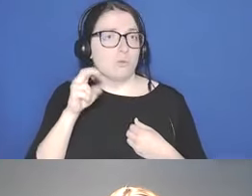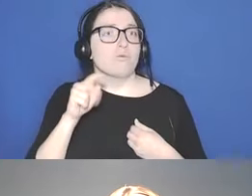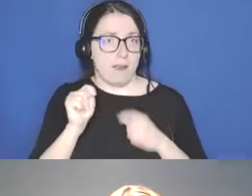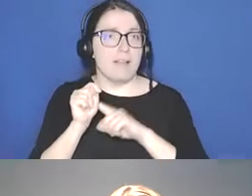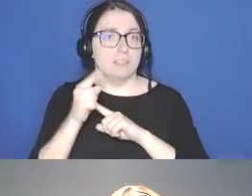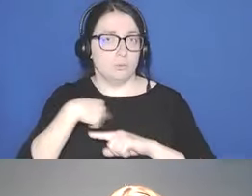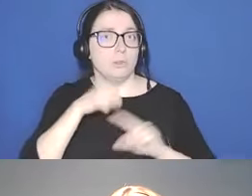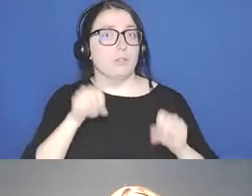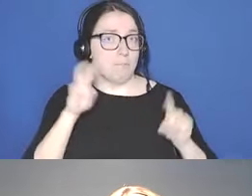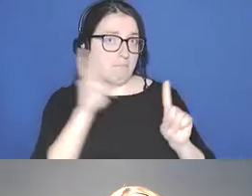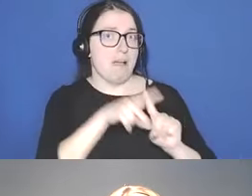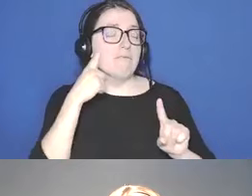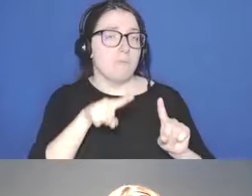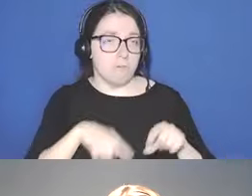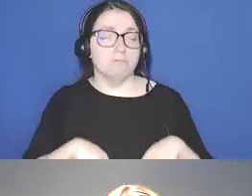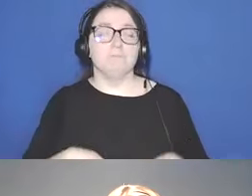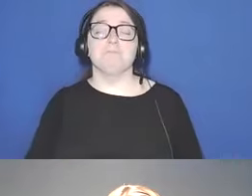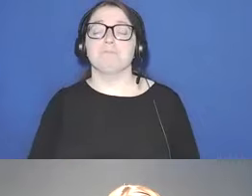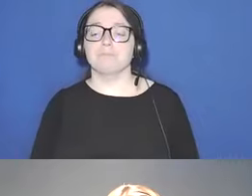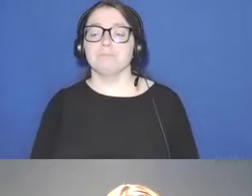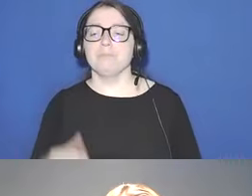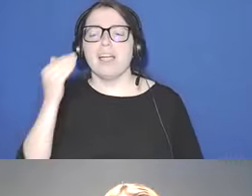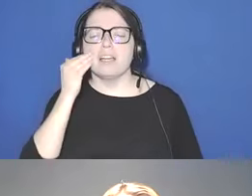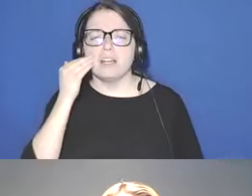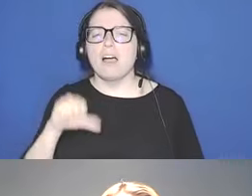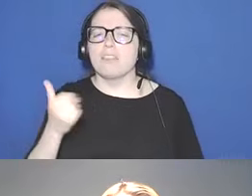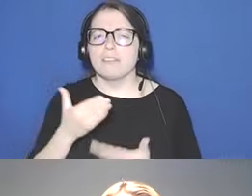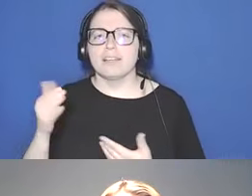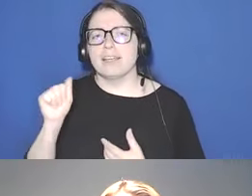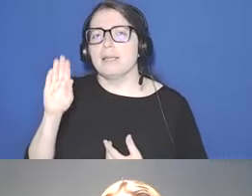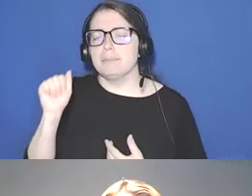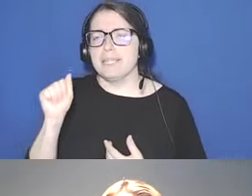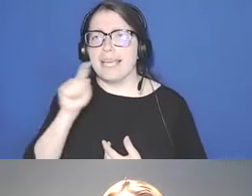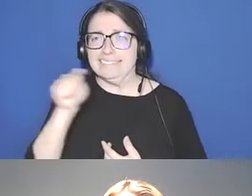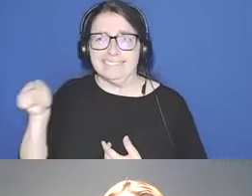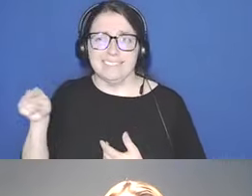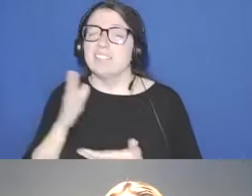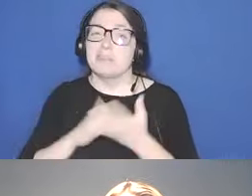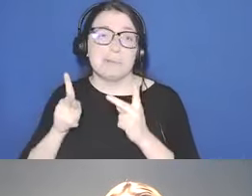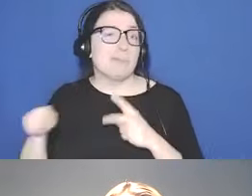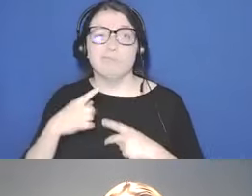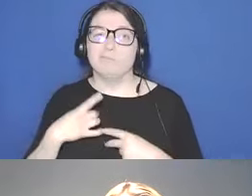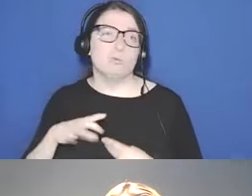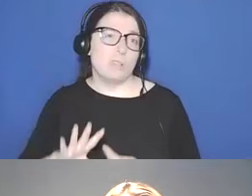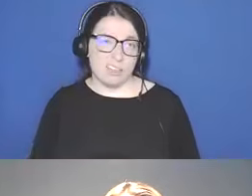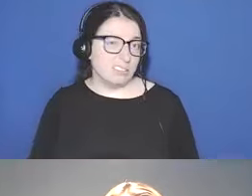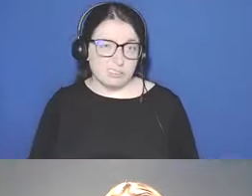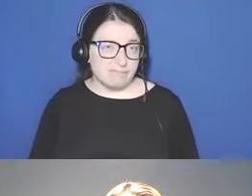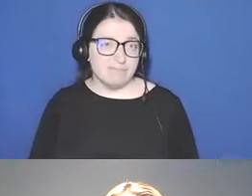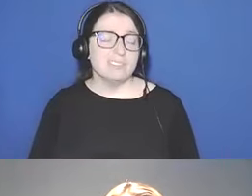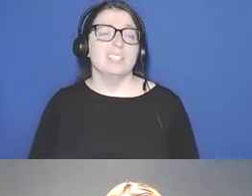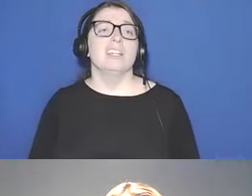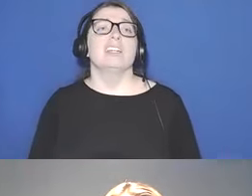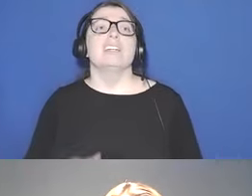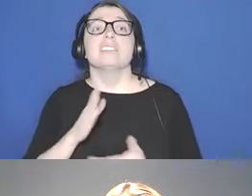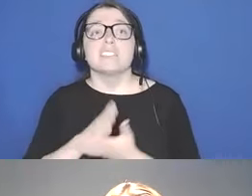The other thing is, I know that there's some people that ABA might not be for them. And some people have like